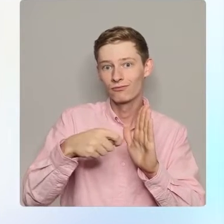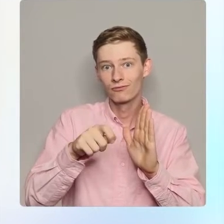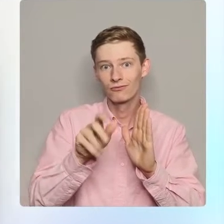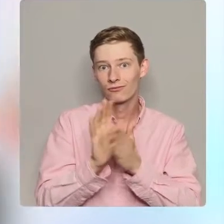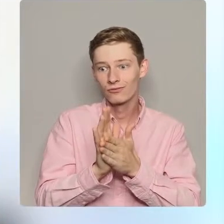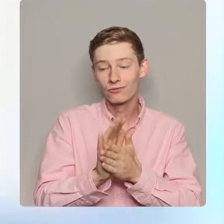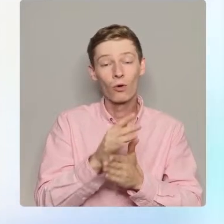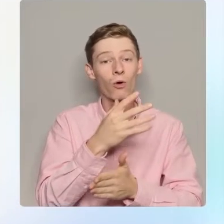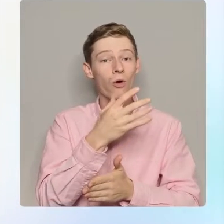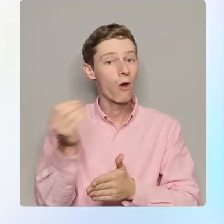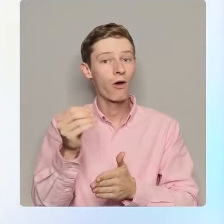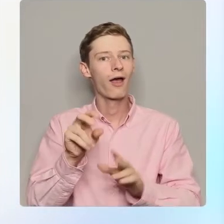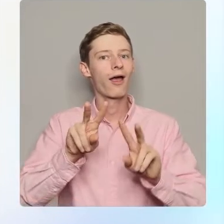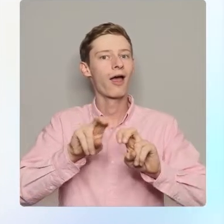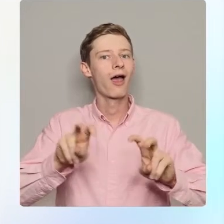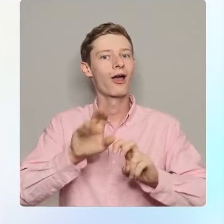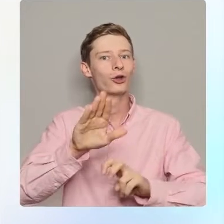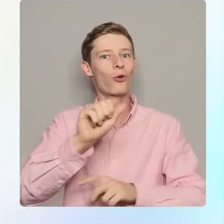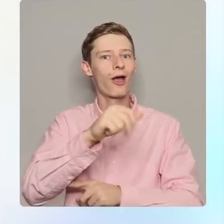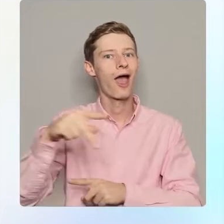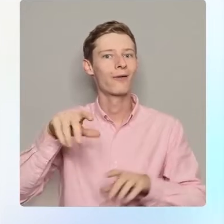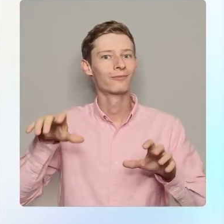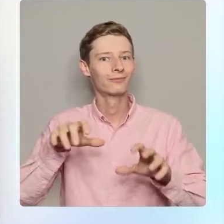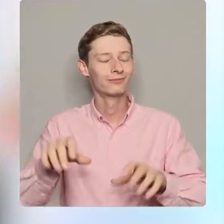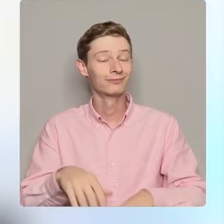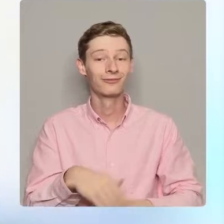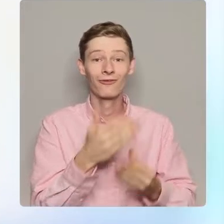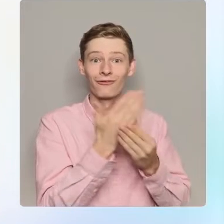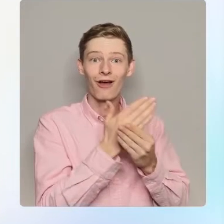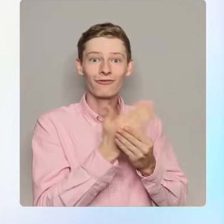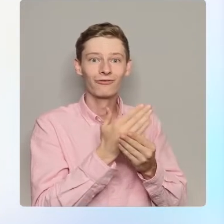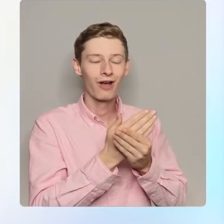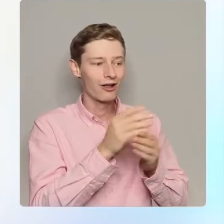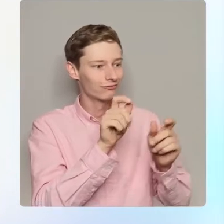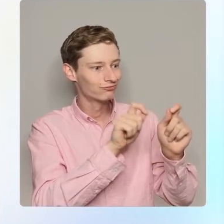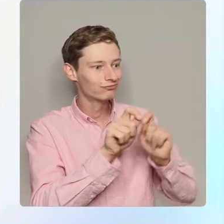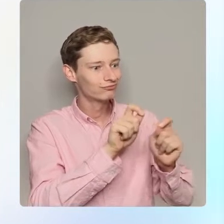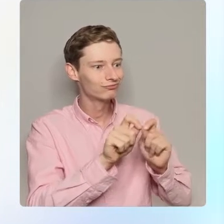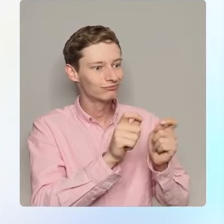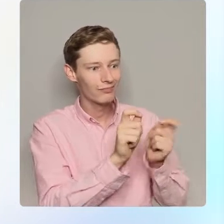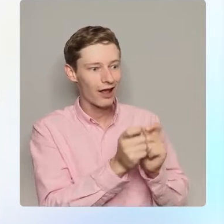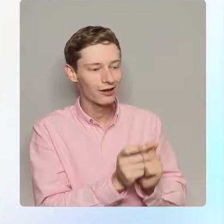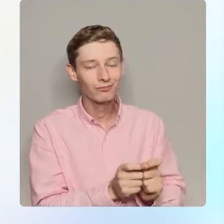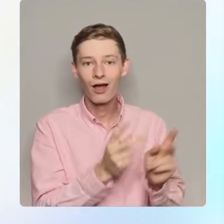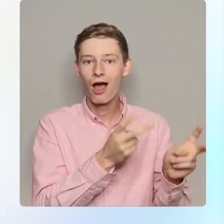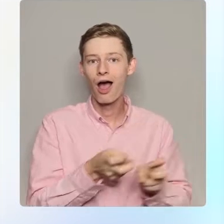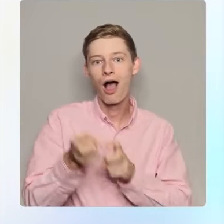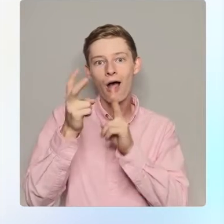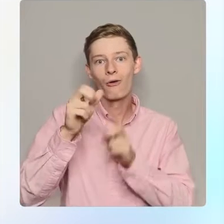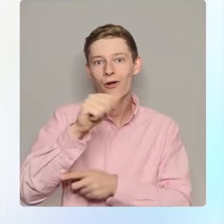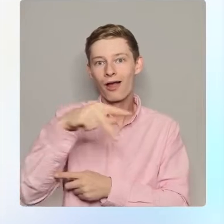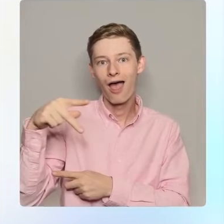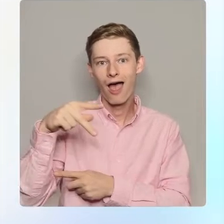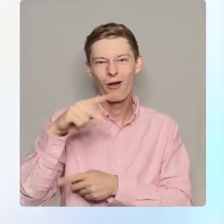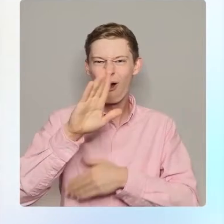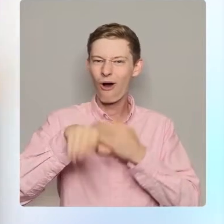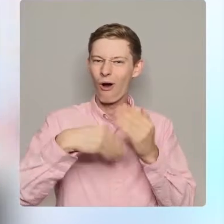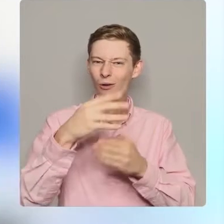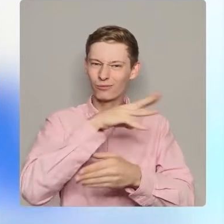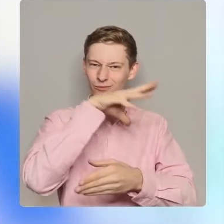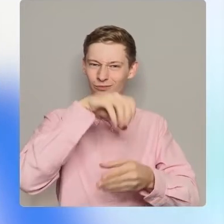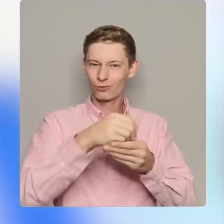app performance, easily manage device files, and upload apps all in one easy-to-use